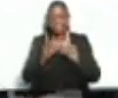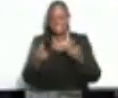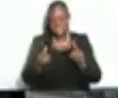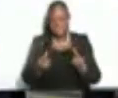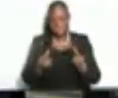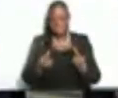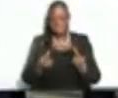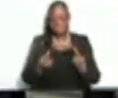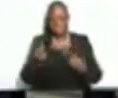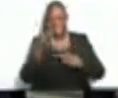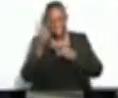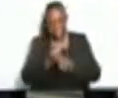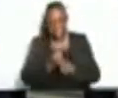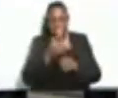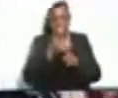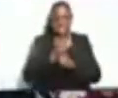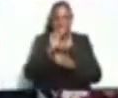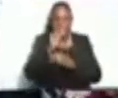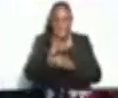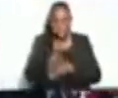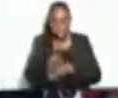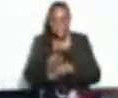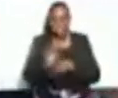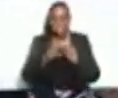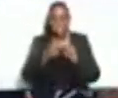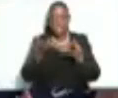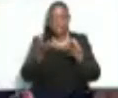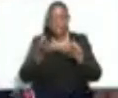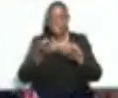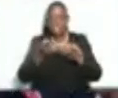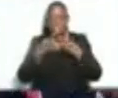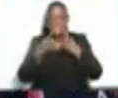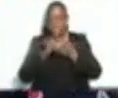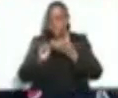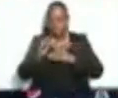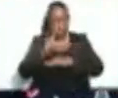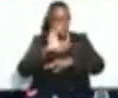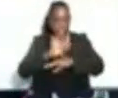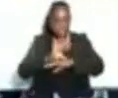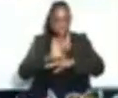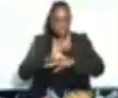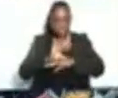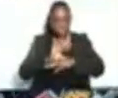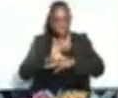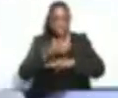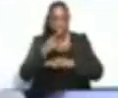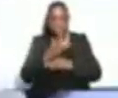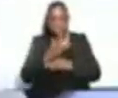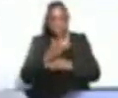and trying to receive turkeys. And I just want to give a shout out to all those churches and persons who are out there